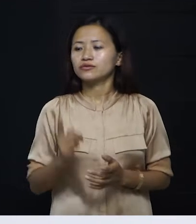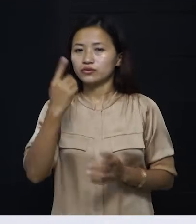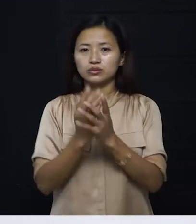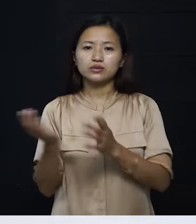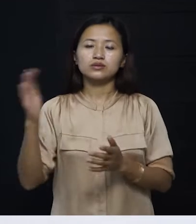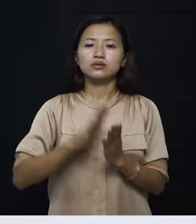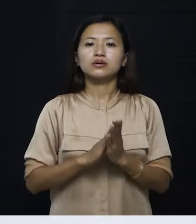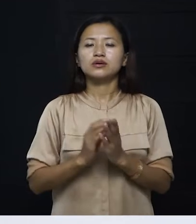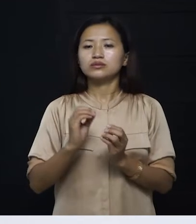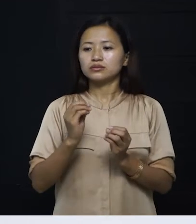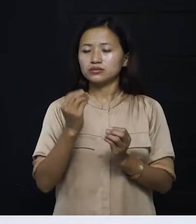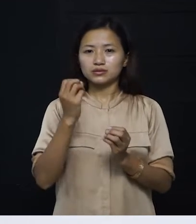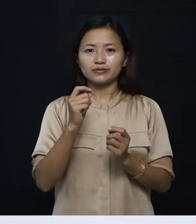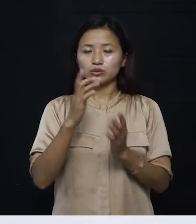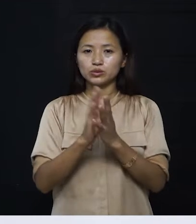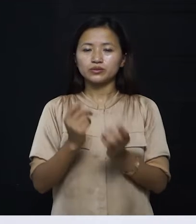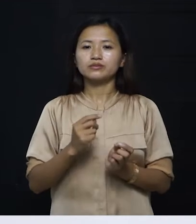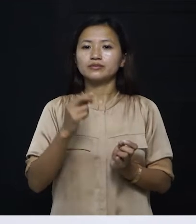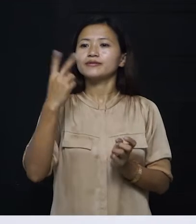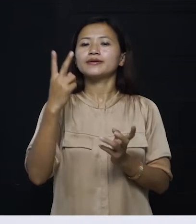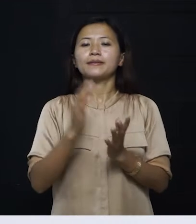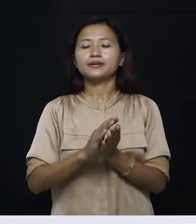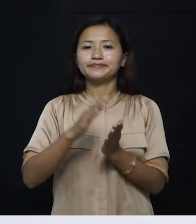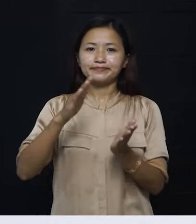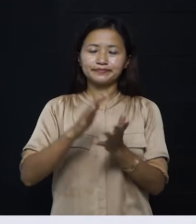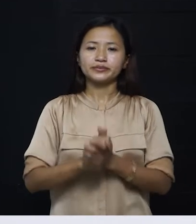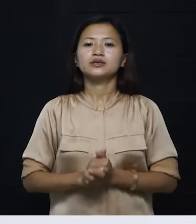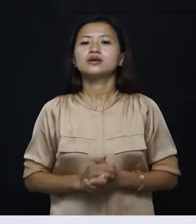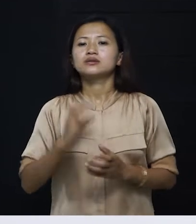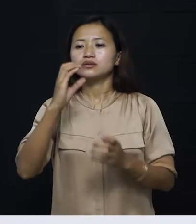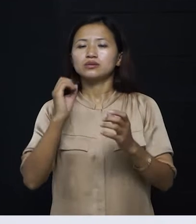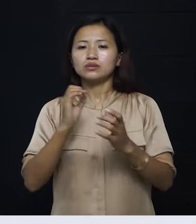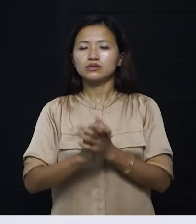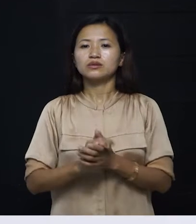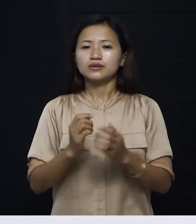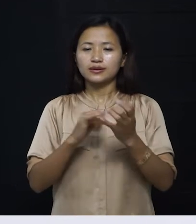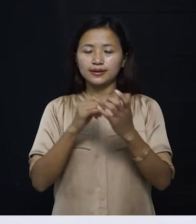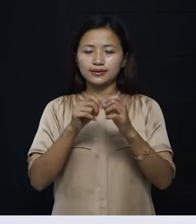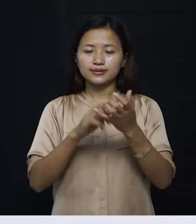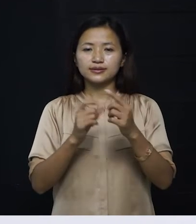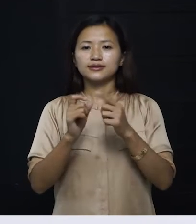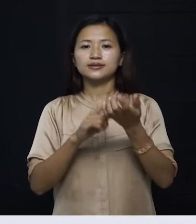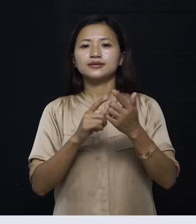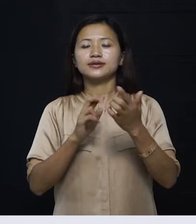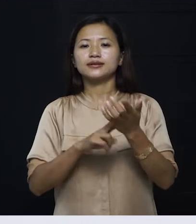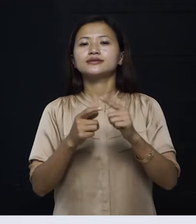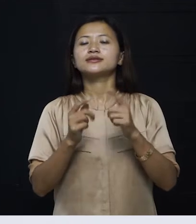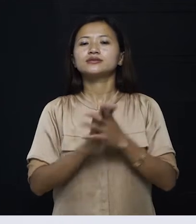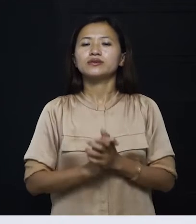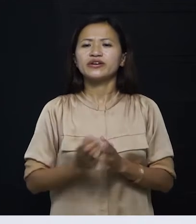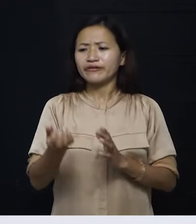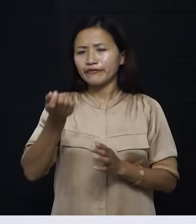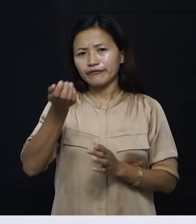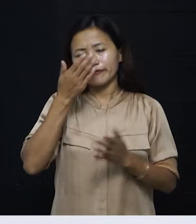the double coincidence of ones. Got it? Double coincidence of ones. That was the problem that was faced by